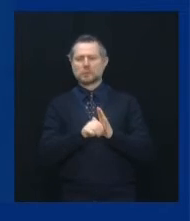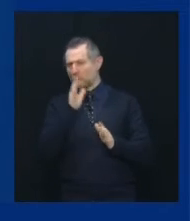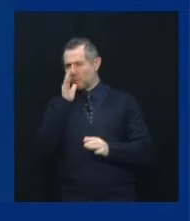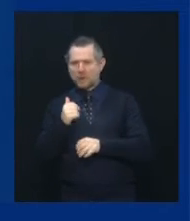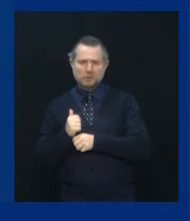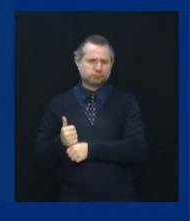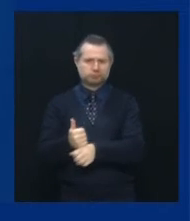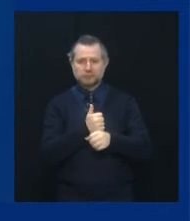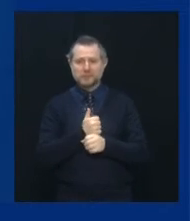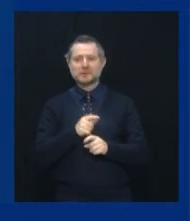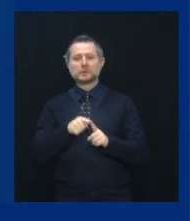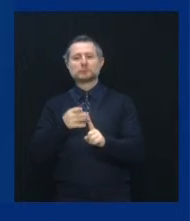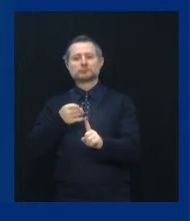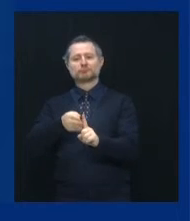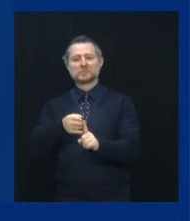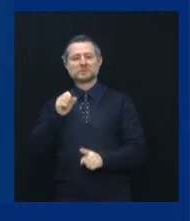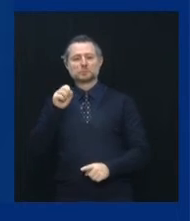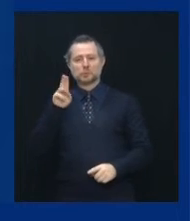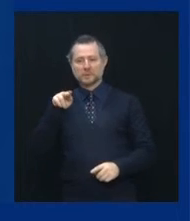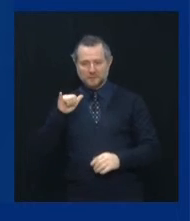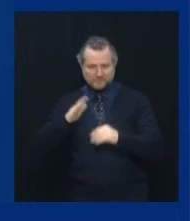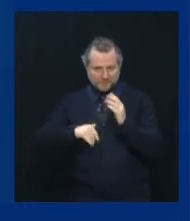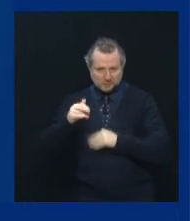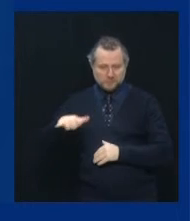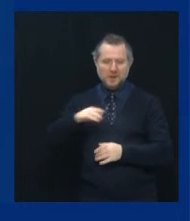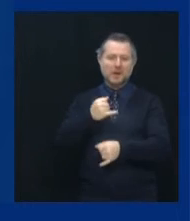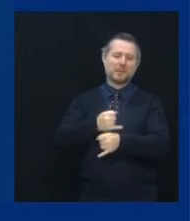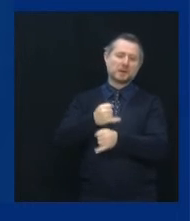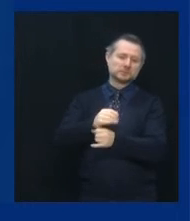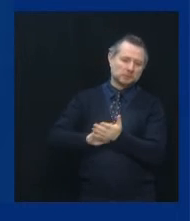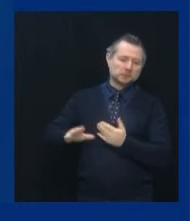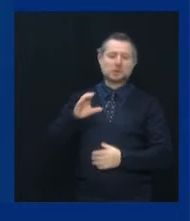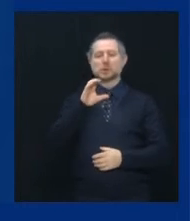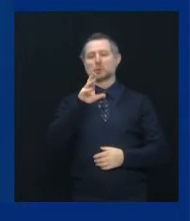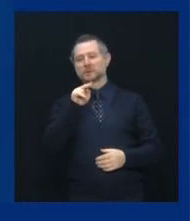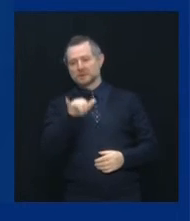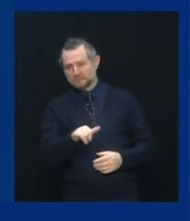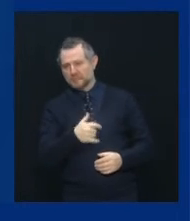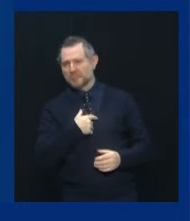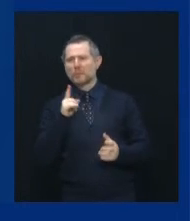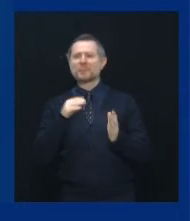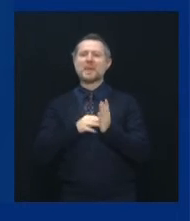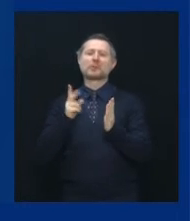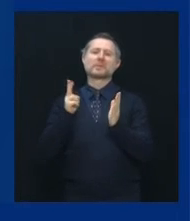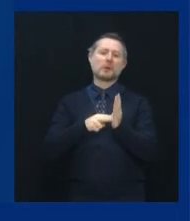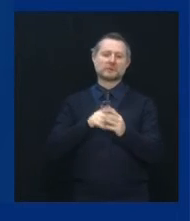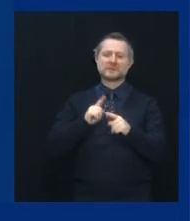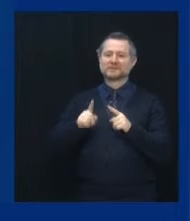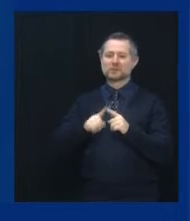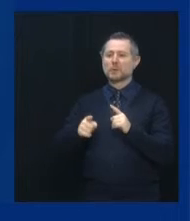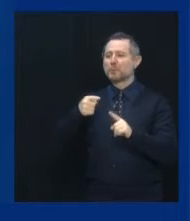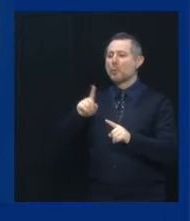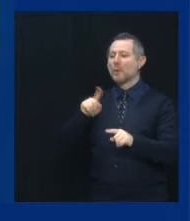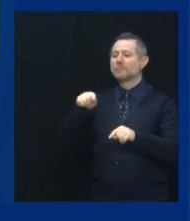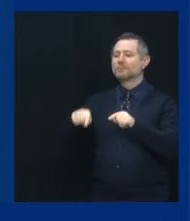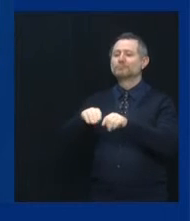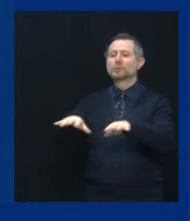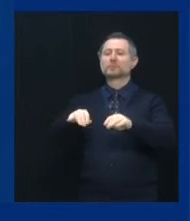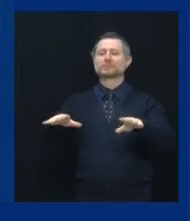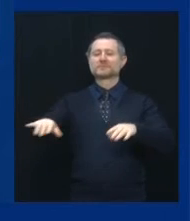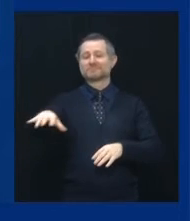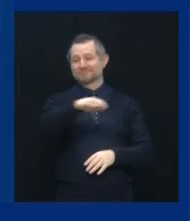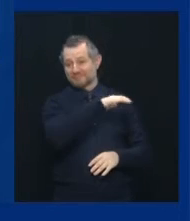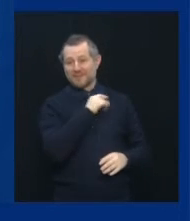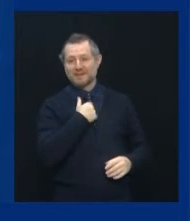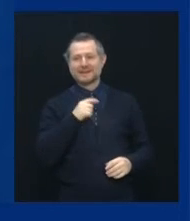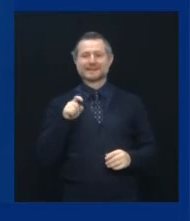CUNY facilities, but we will have thousands of points of distribution. We need the supply. That's